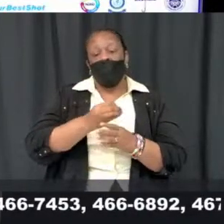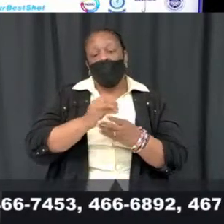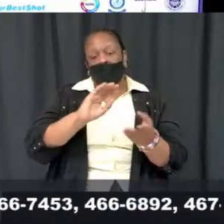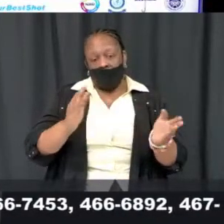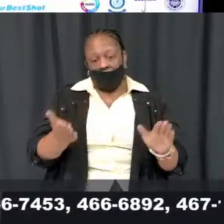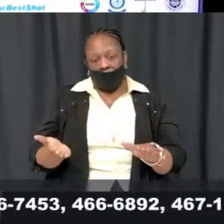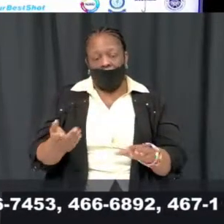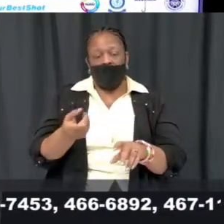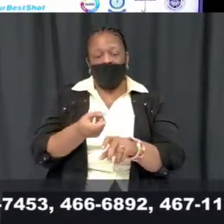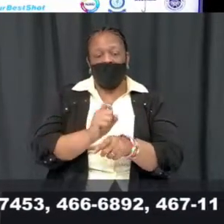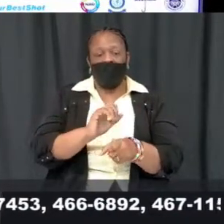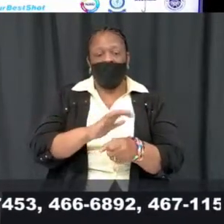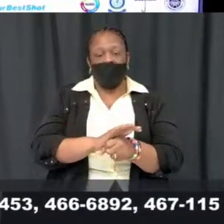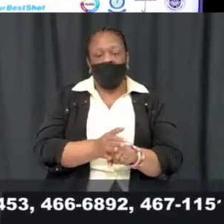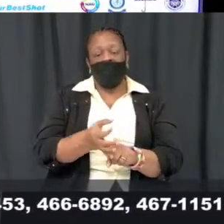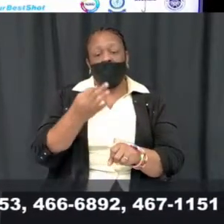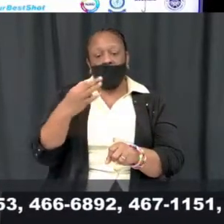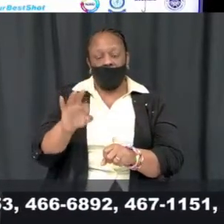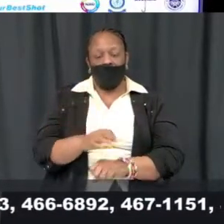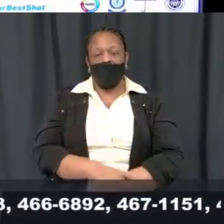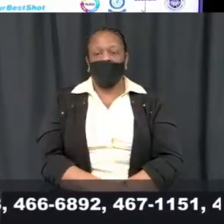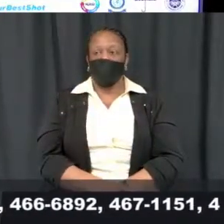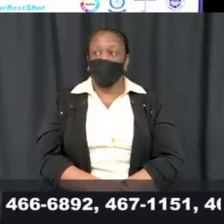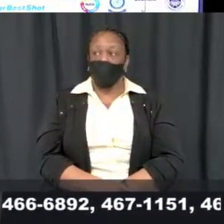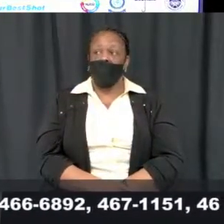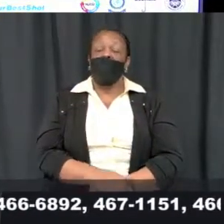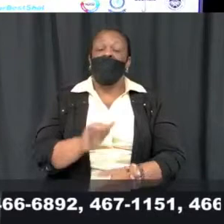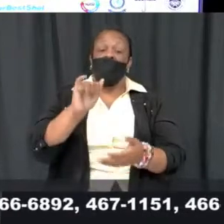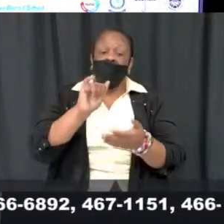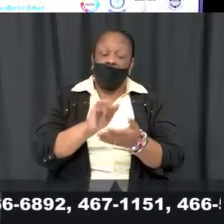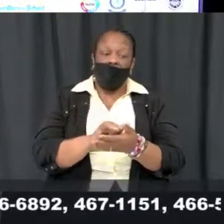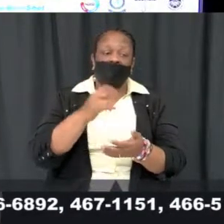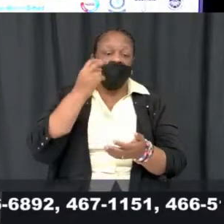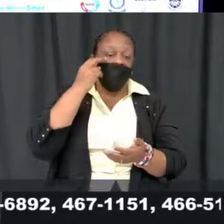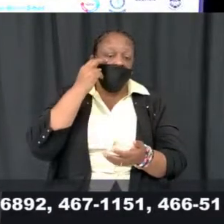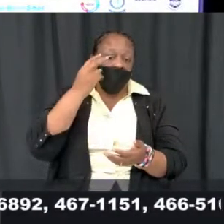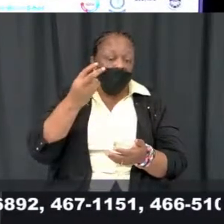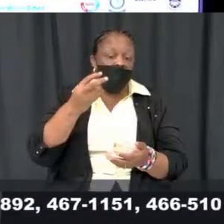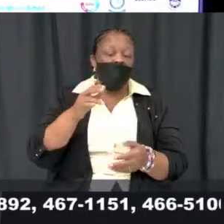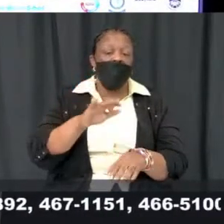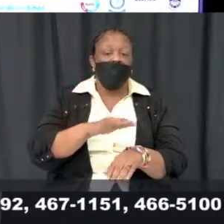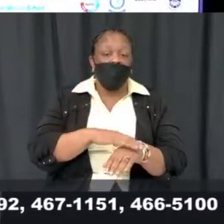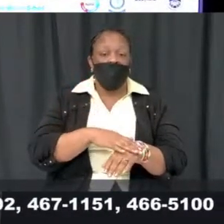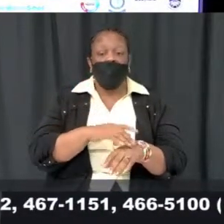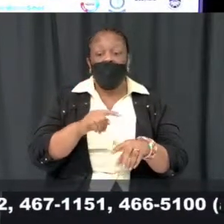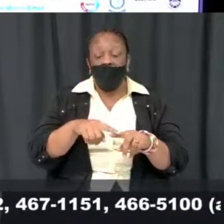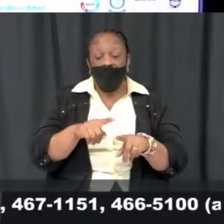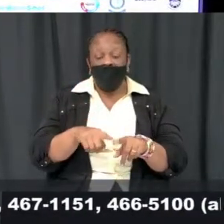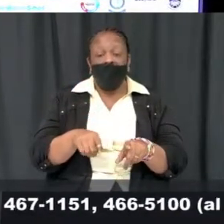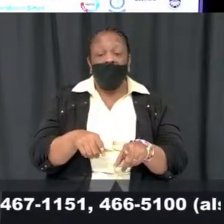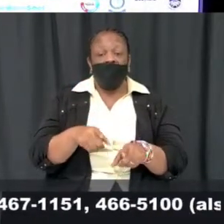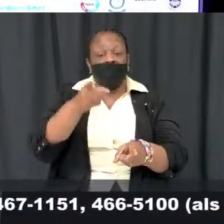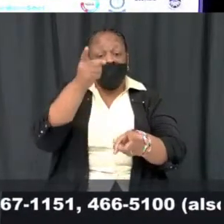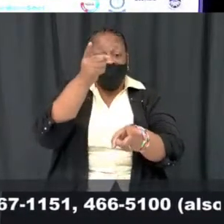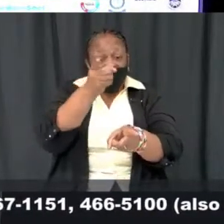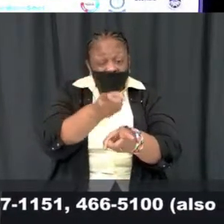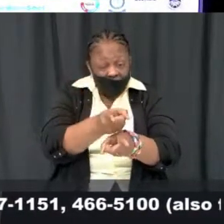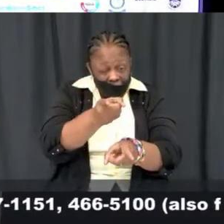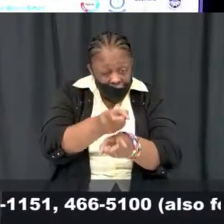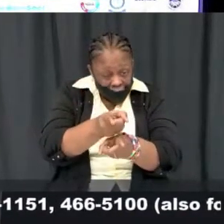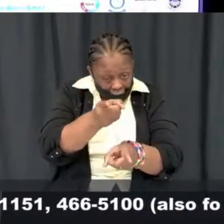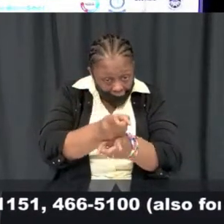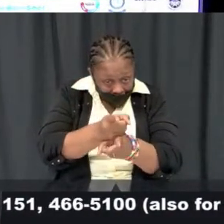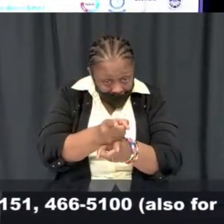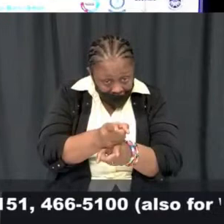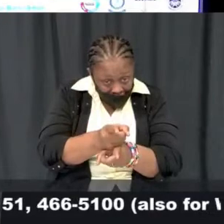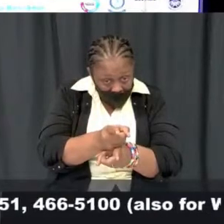from COVID-19. And this is what was shown when the clinical trials were